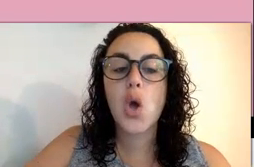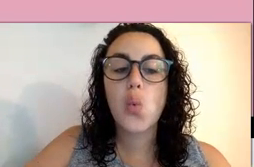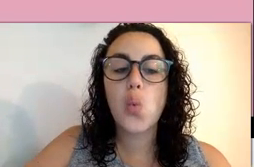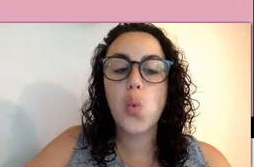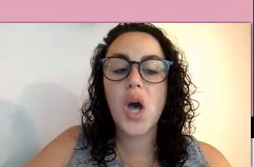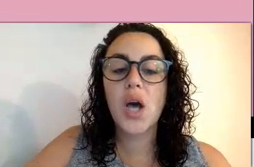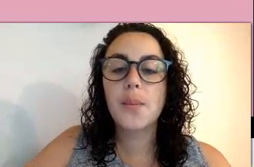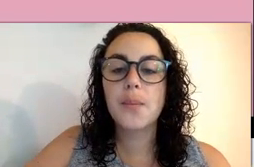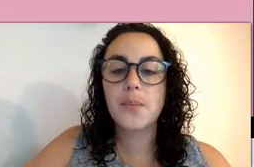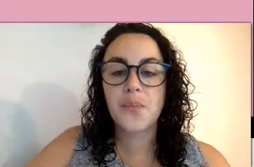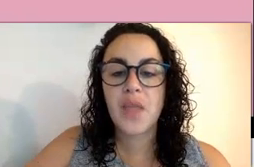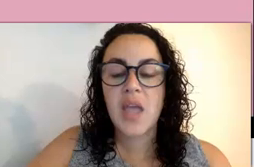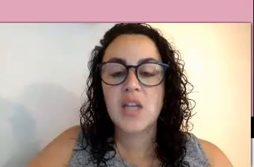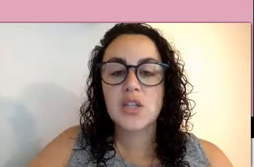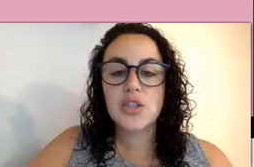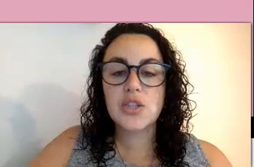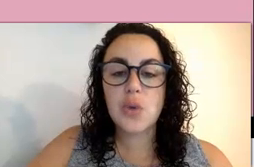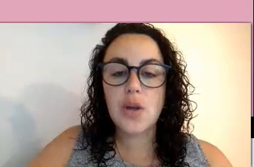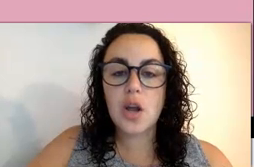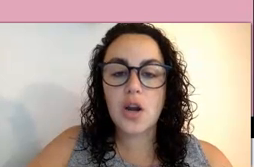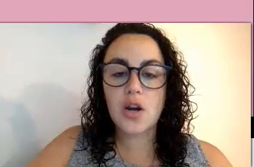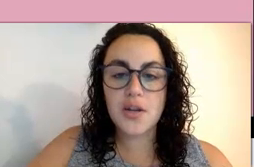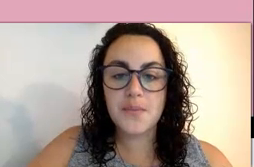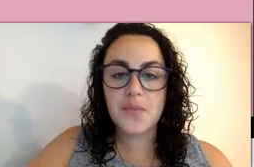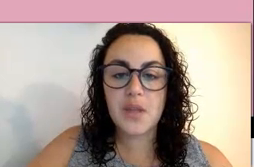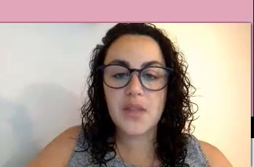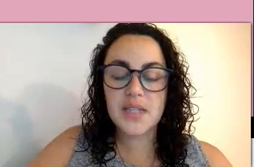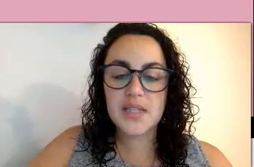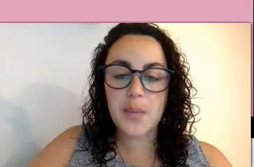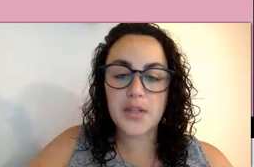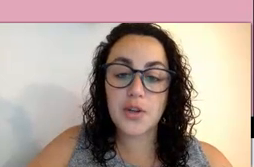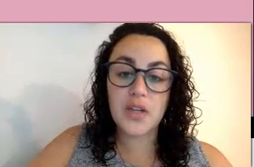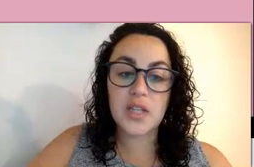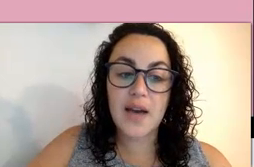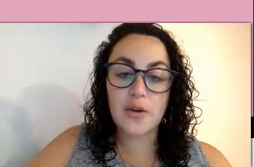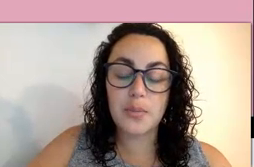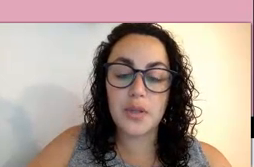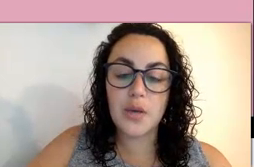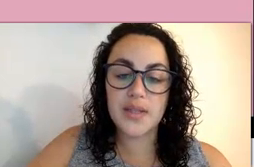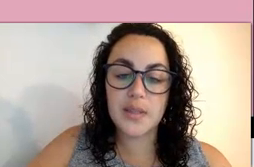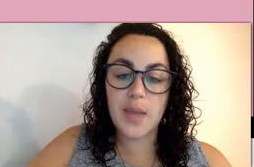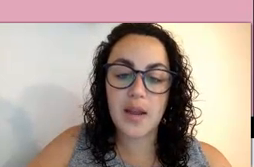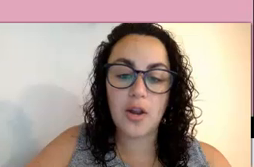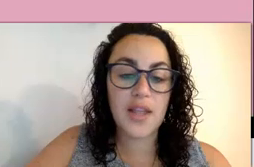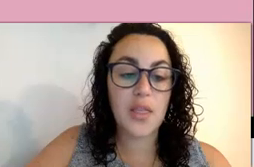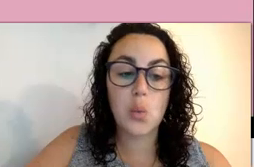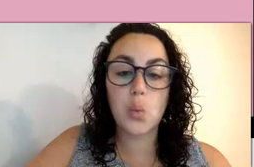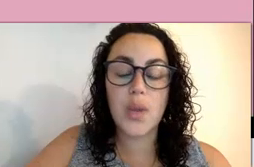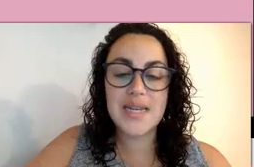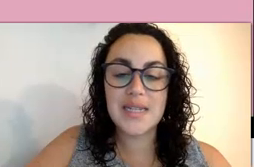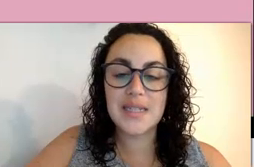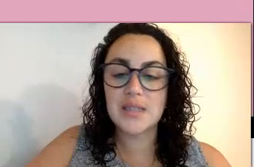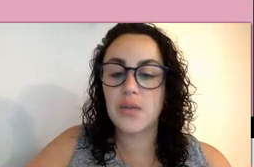sound W. To do our card, this is a picture of a cloud blowing some air like